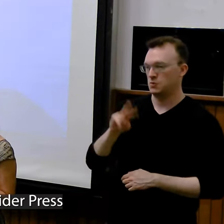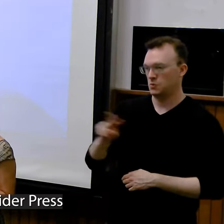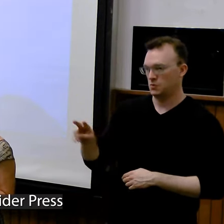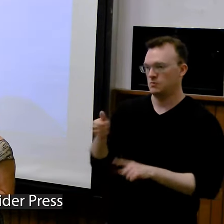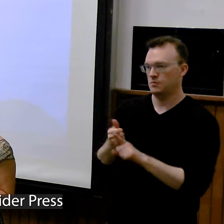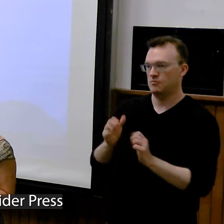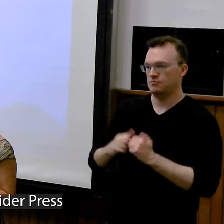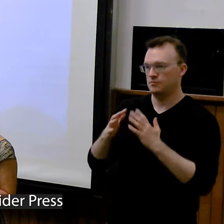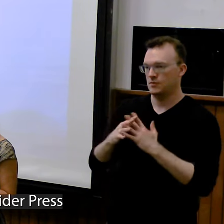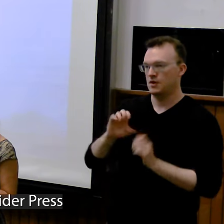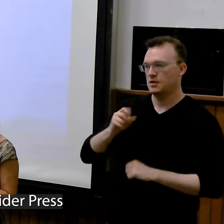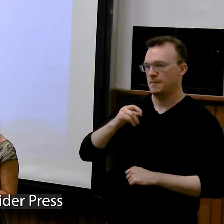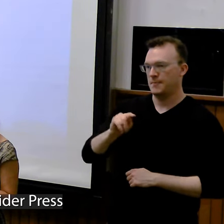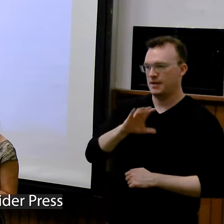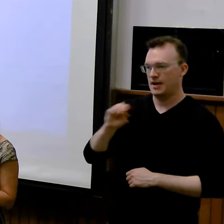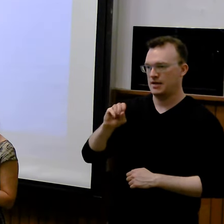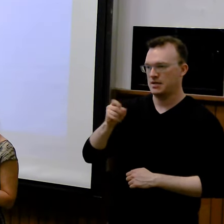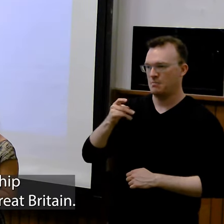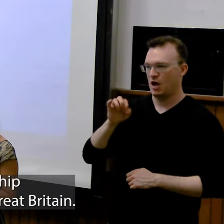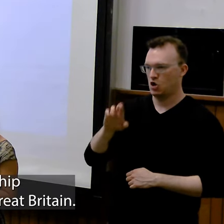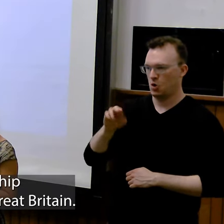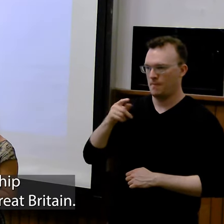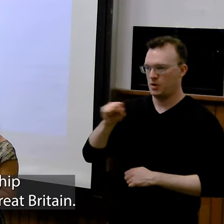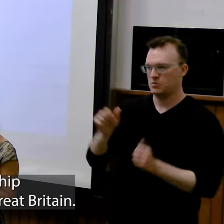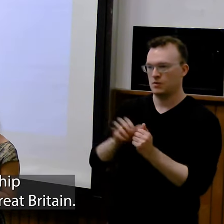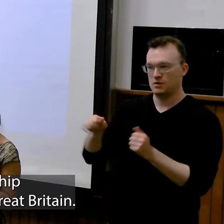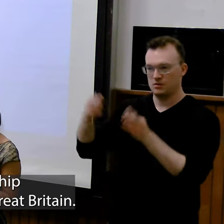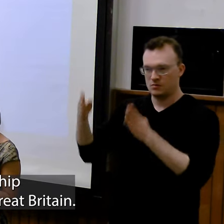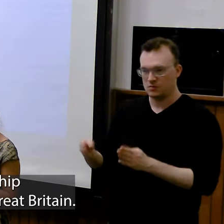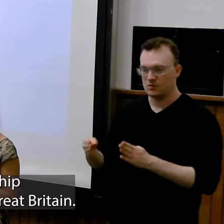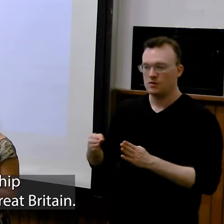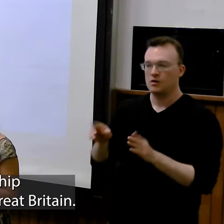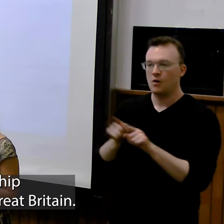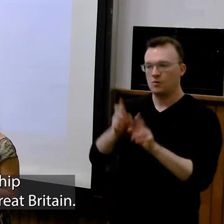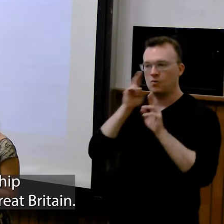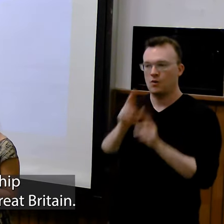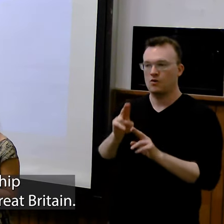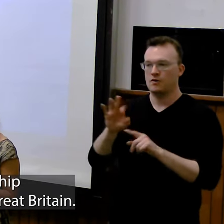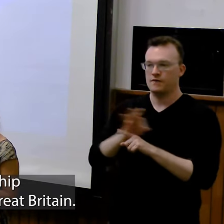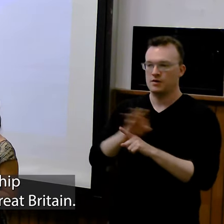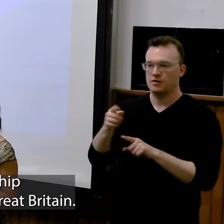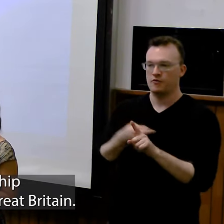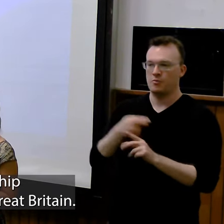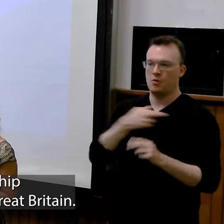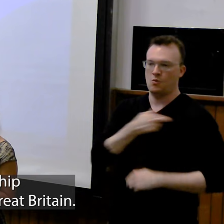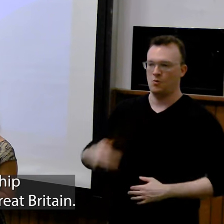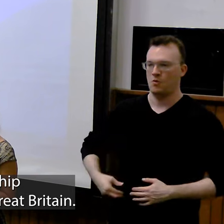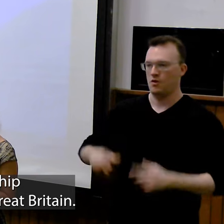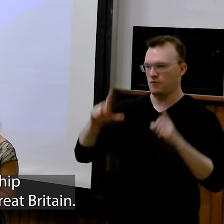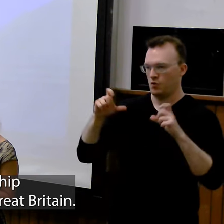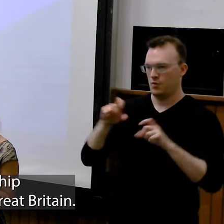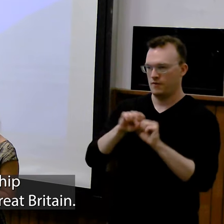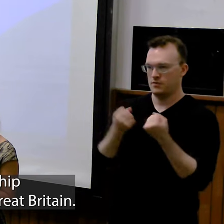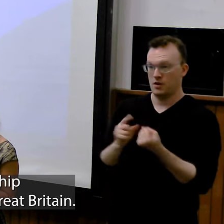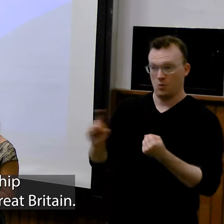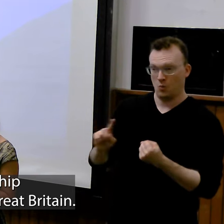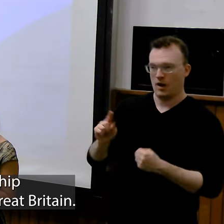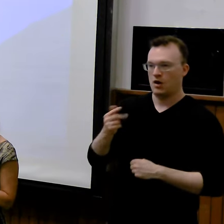he co-founded Spit and Spider Press and received an honorary fellowship from the Royal Photographic Society of Great